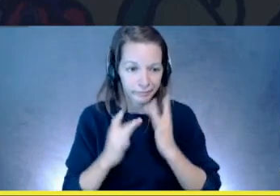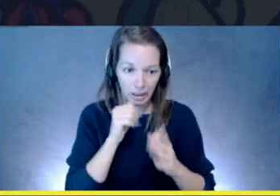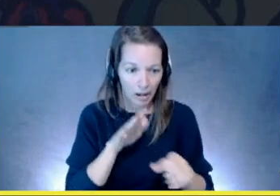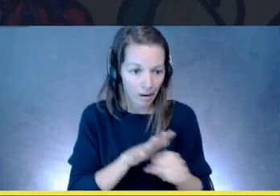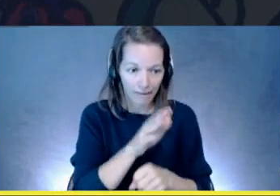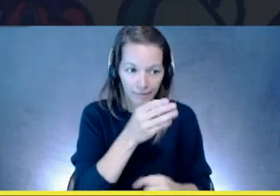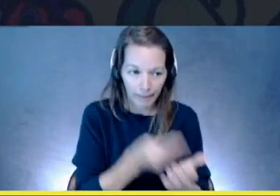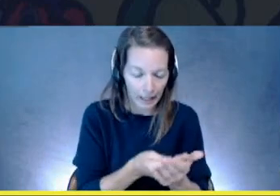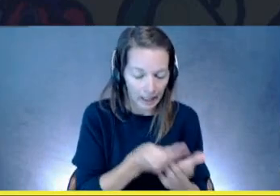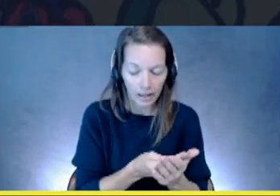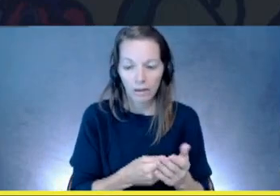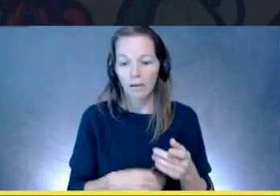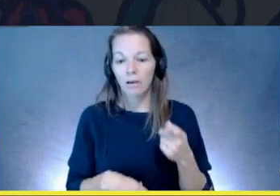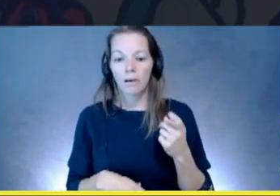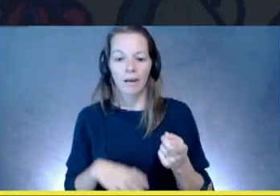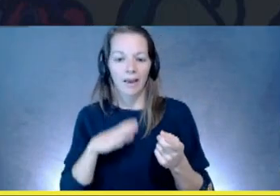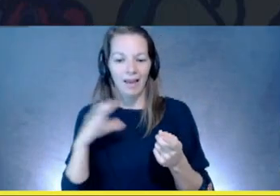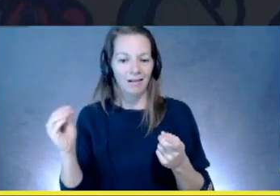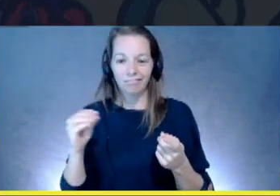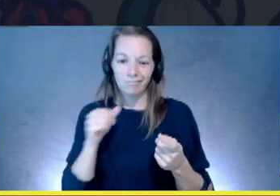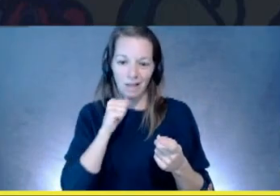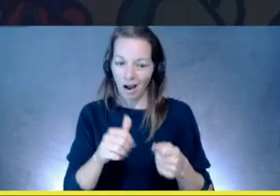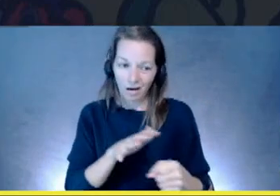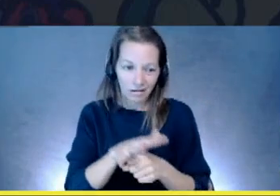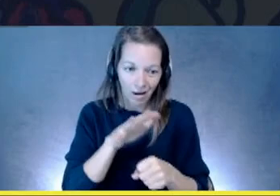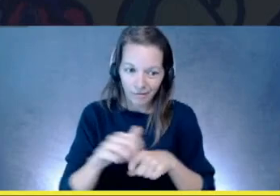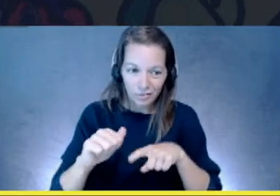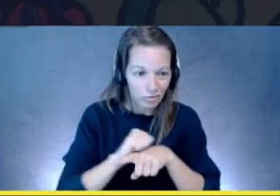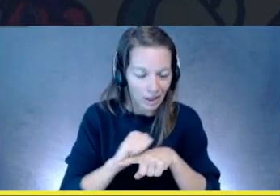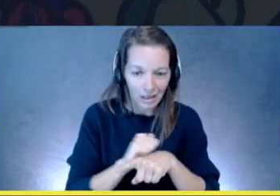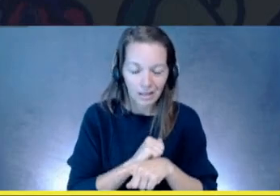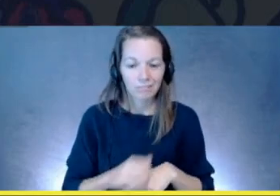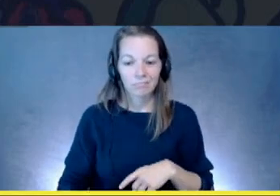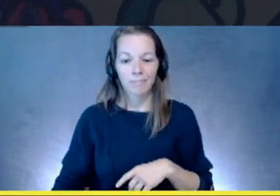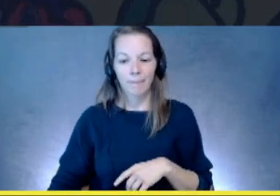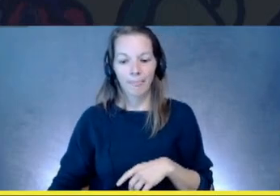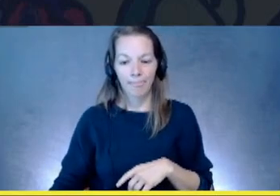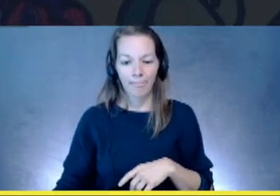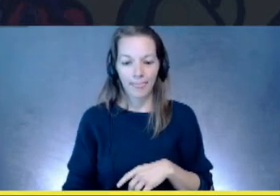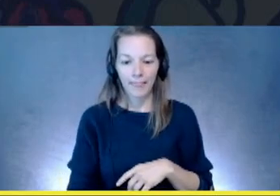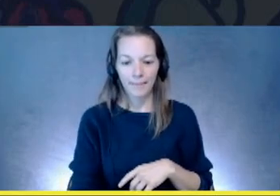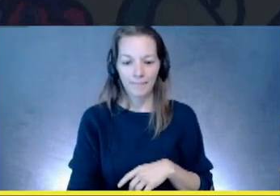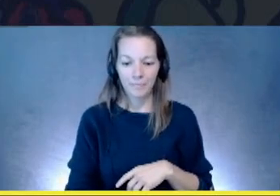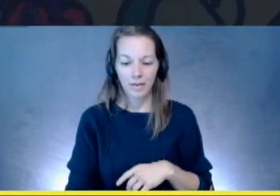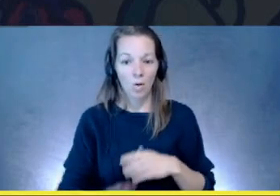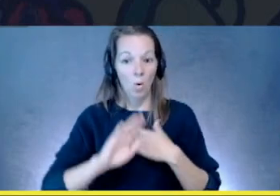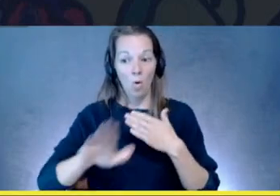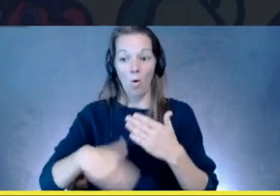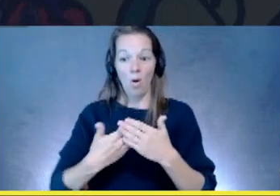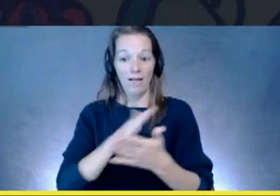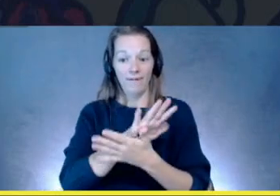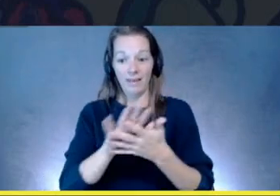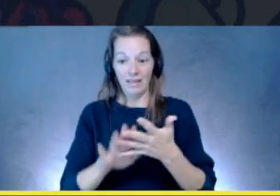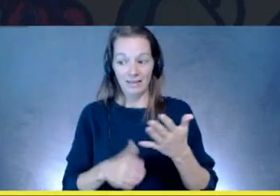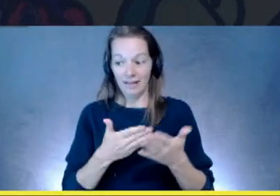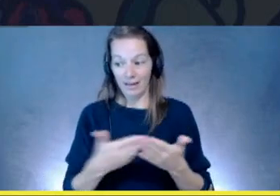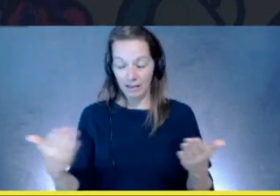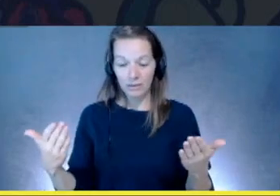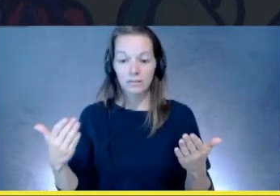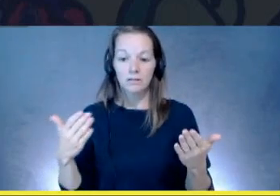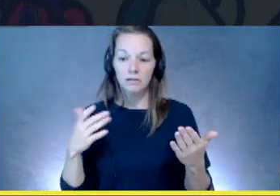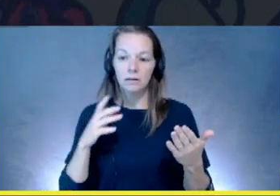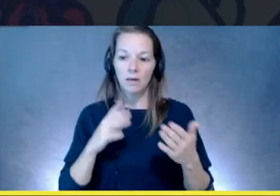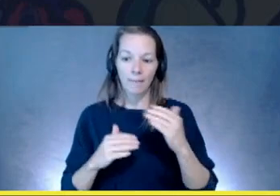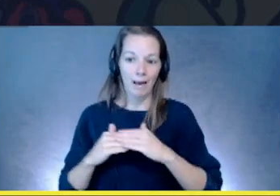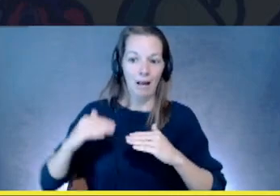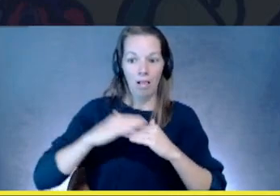workers are undertrained, underpaid, and undervalued. All of these factors pile on top of